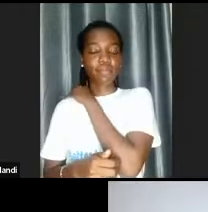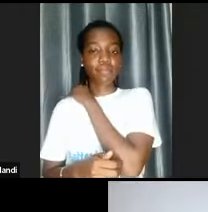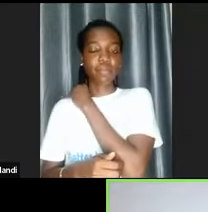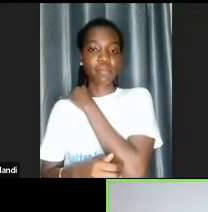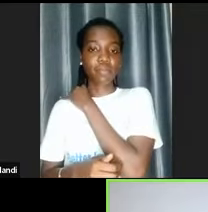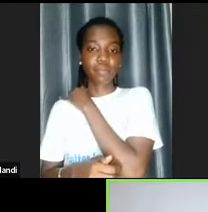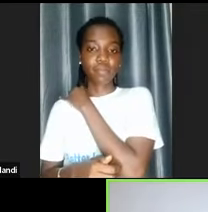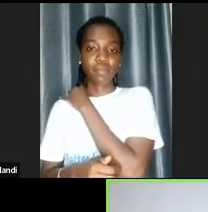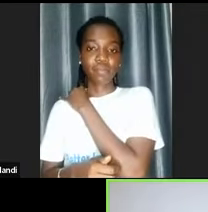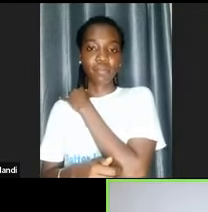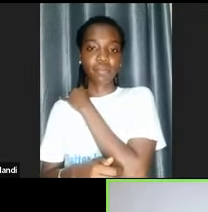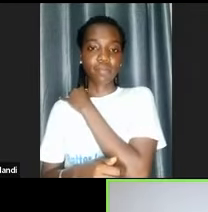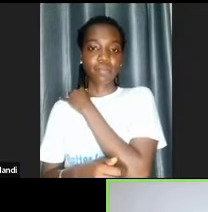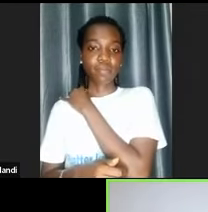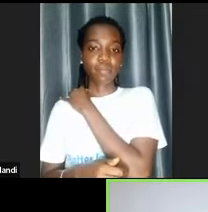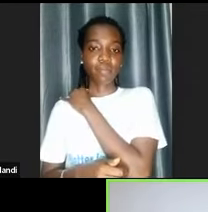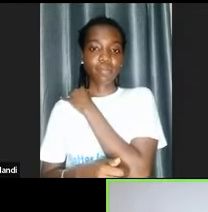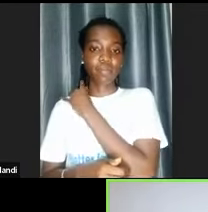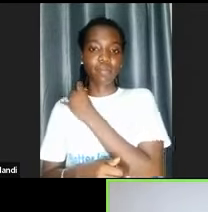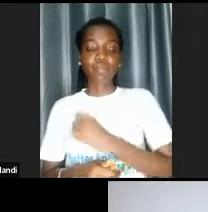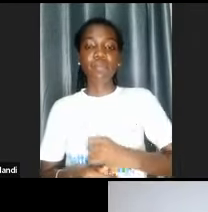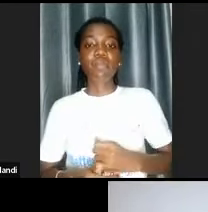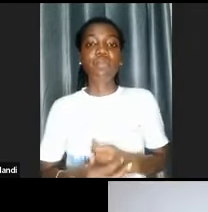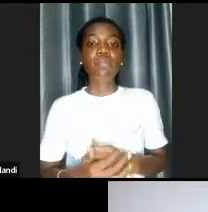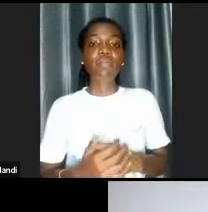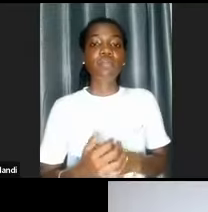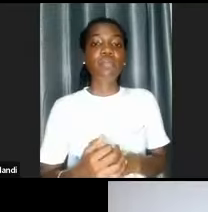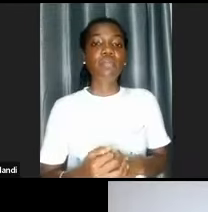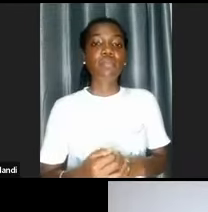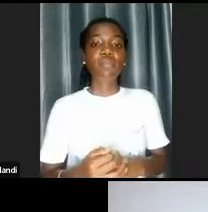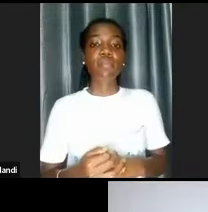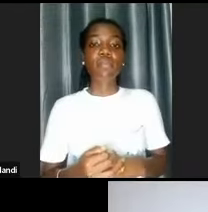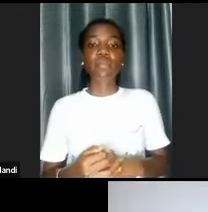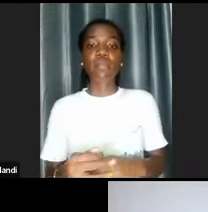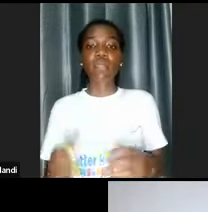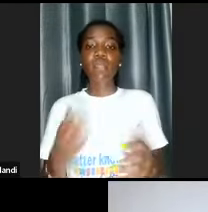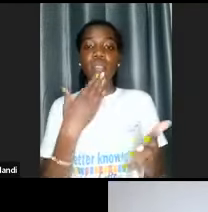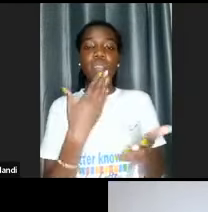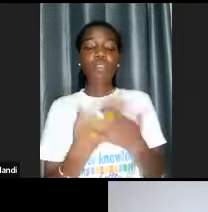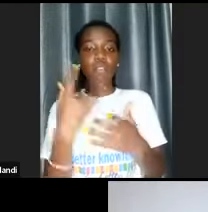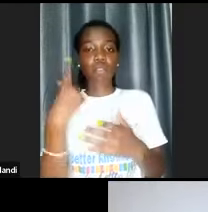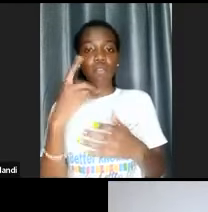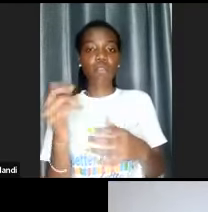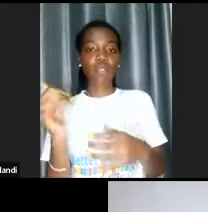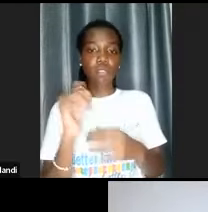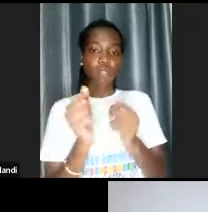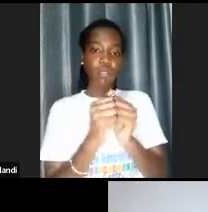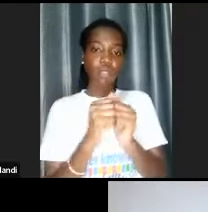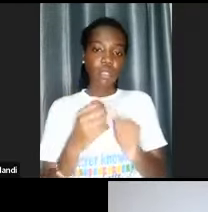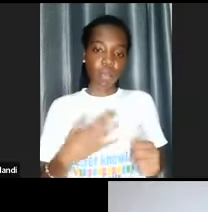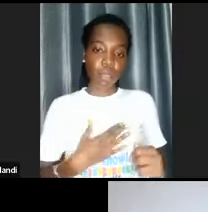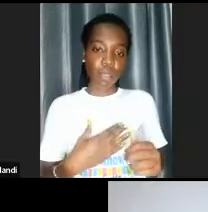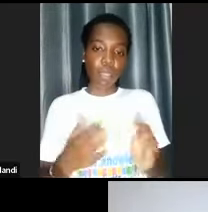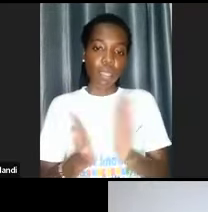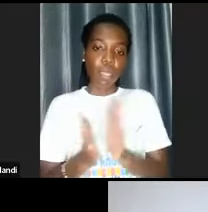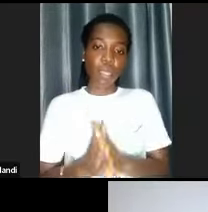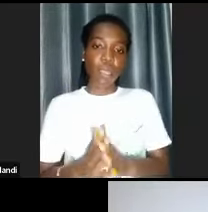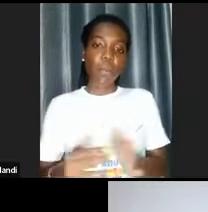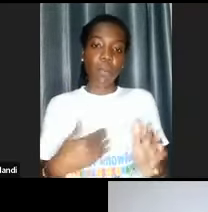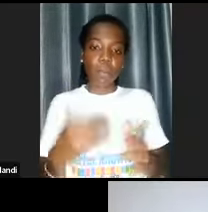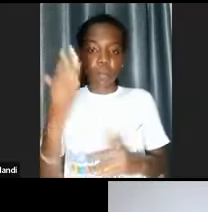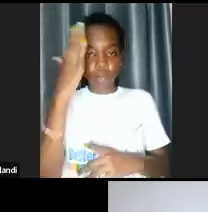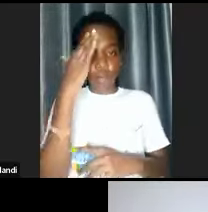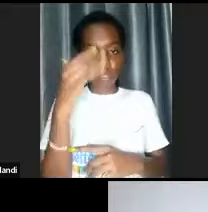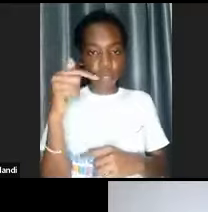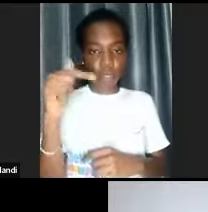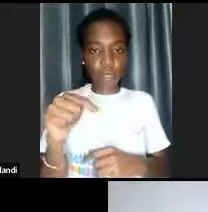sure. Yeah. Thank you for hosting me. Yeah, sure. Thank you for hosting me, and really look forward to engaging with the team here. I know this was a very